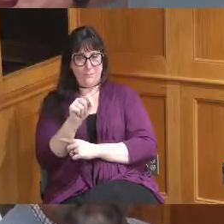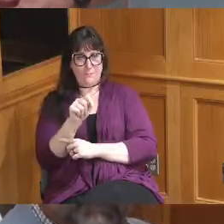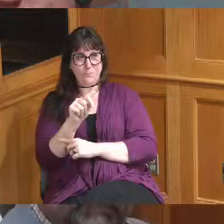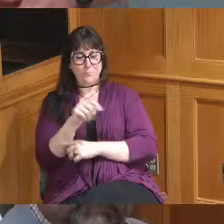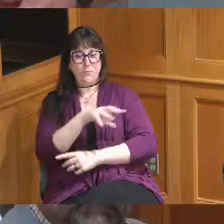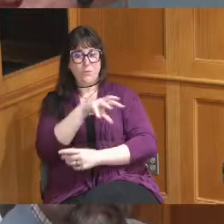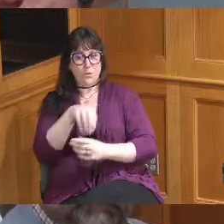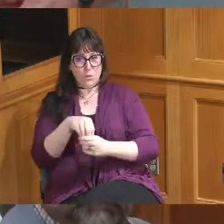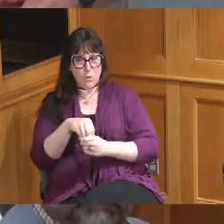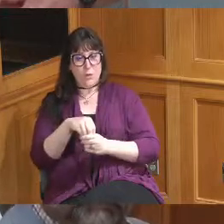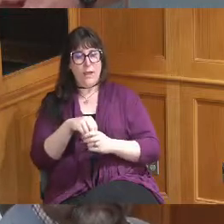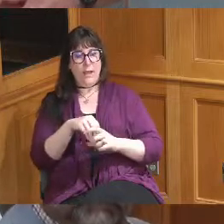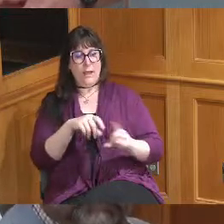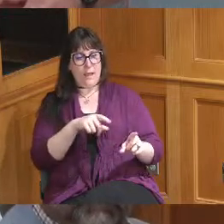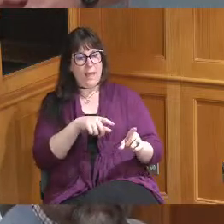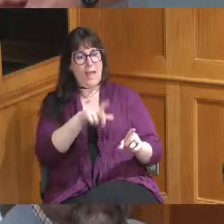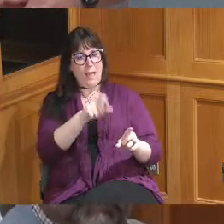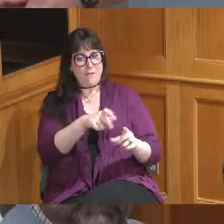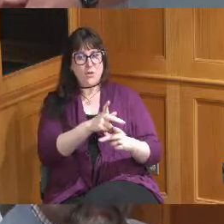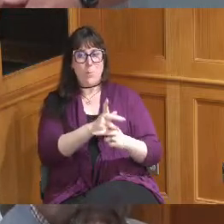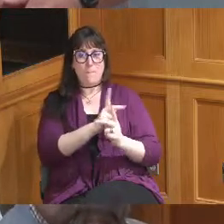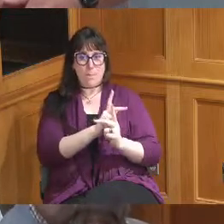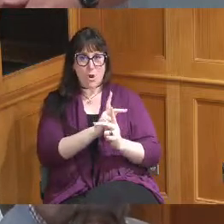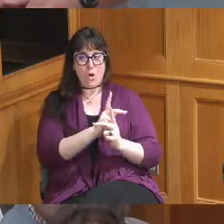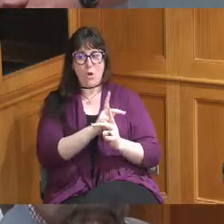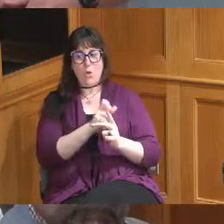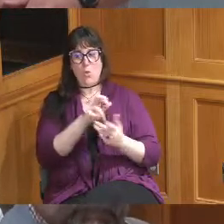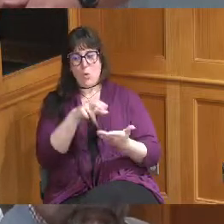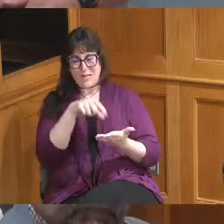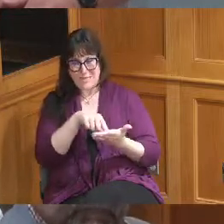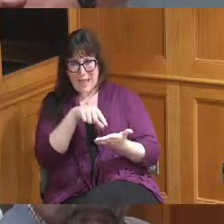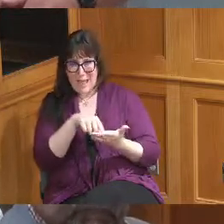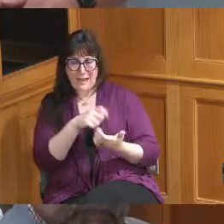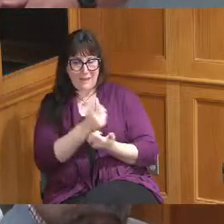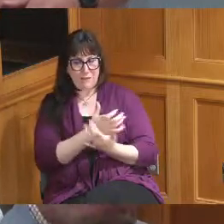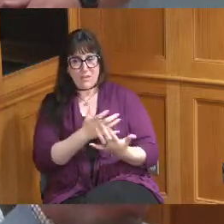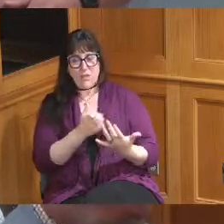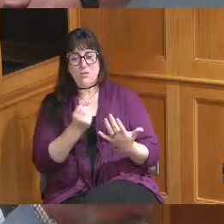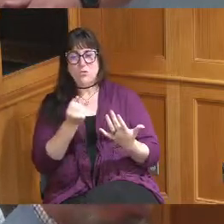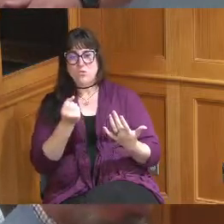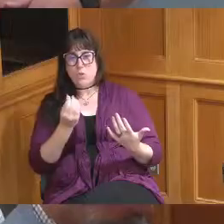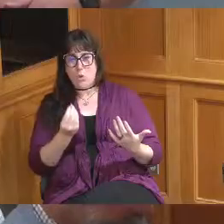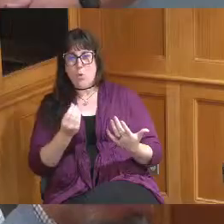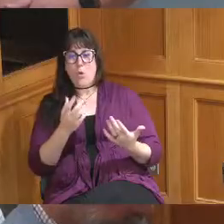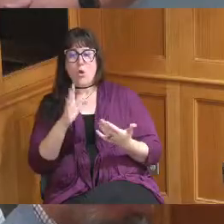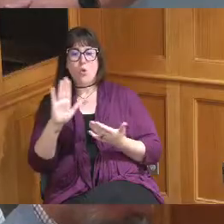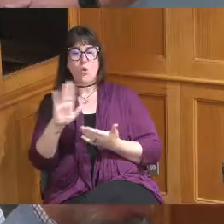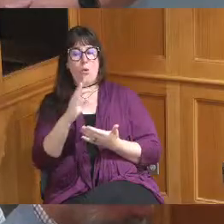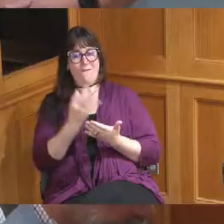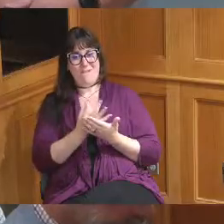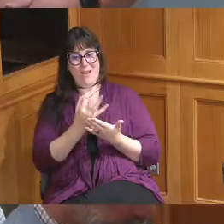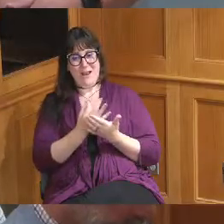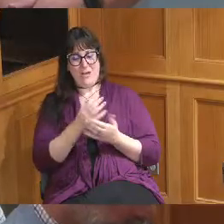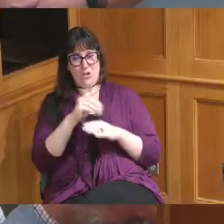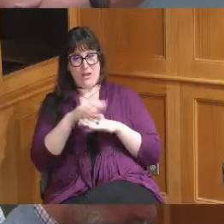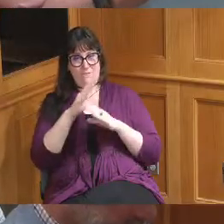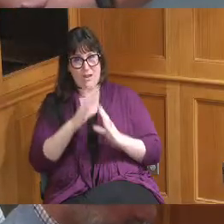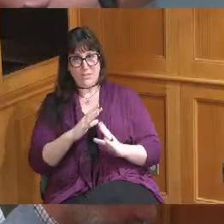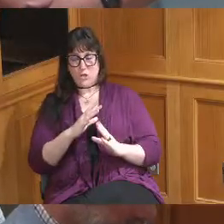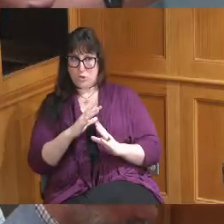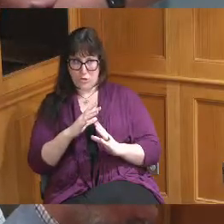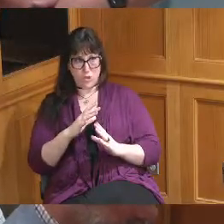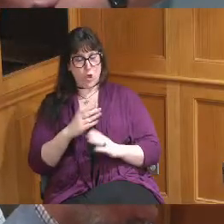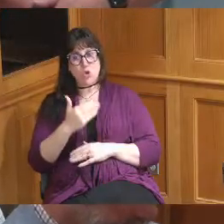having to issue debt or borrow money. And that takes a while to do as well. Your financial advisors at PFM, very capable, by the